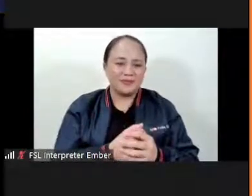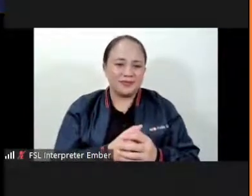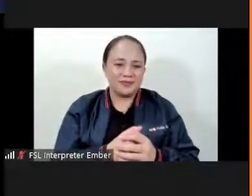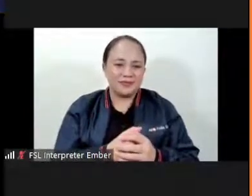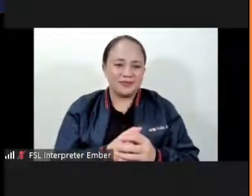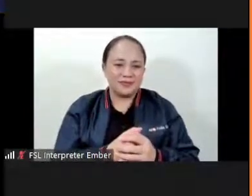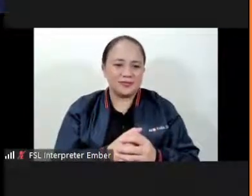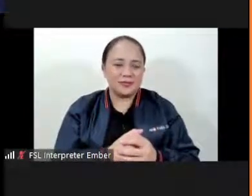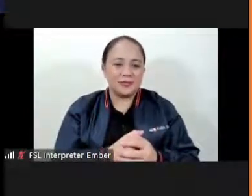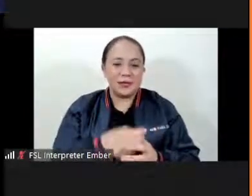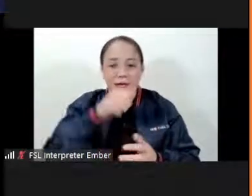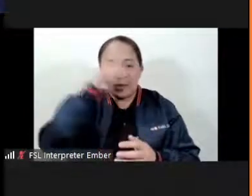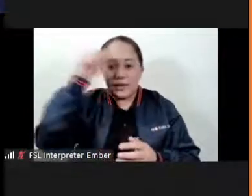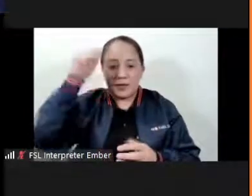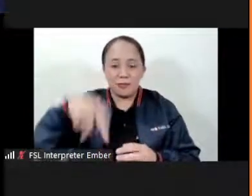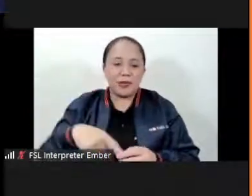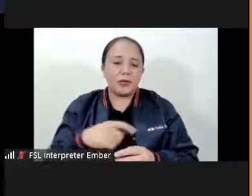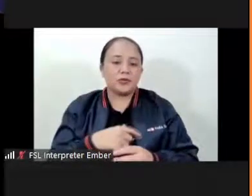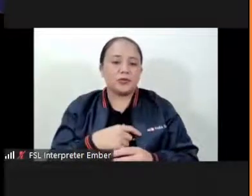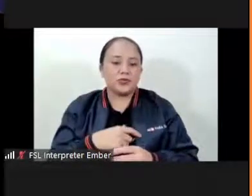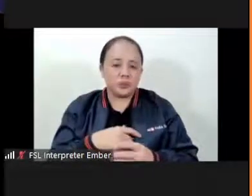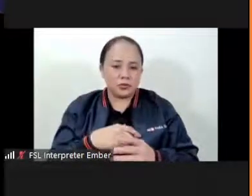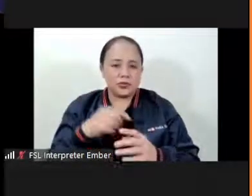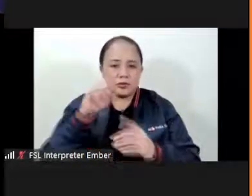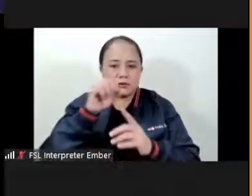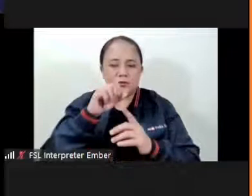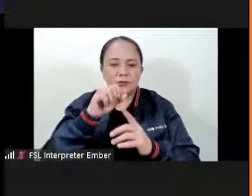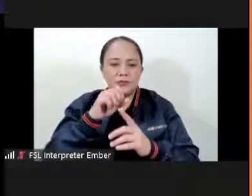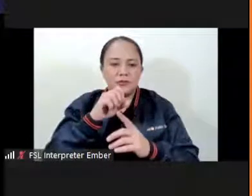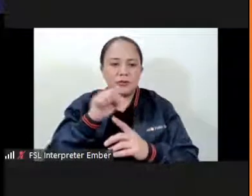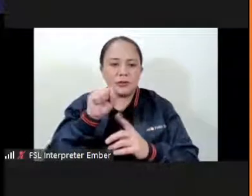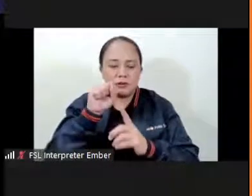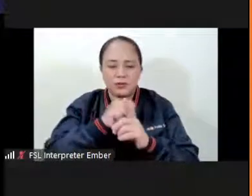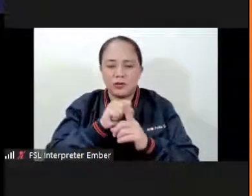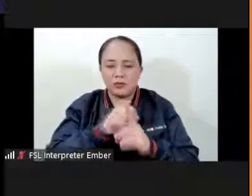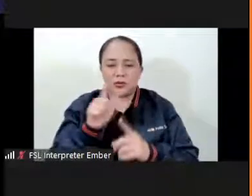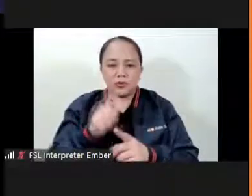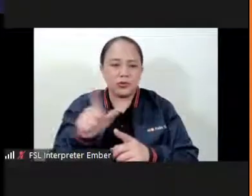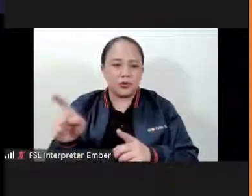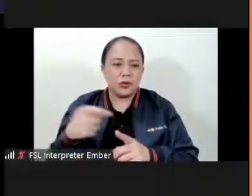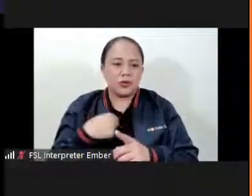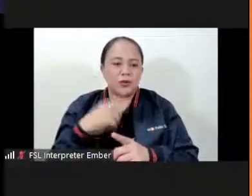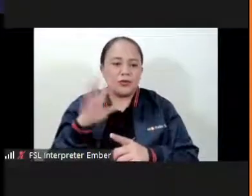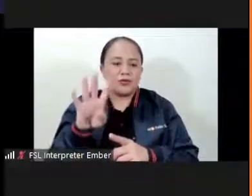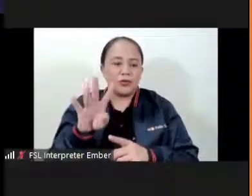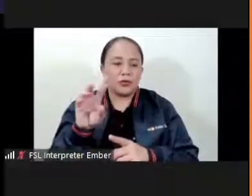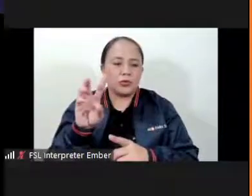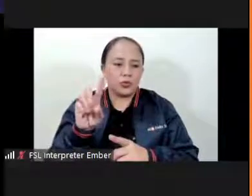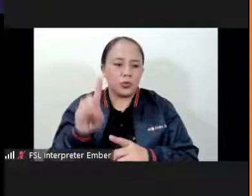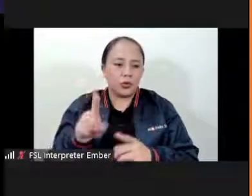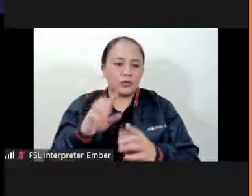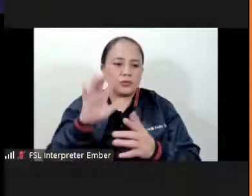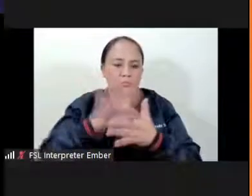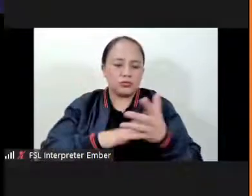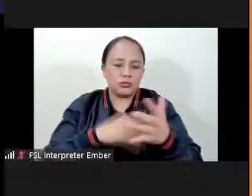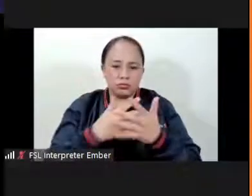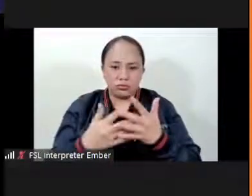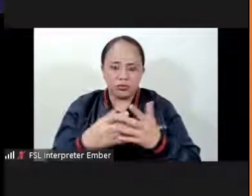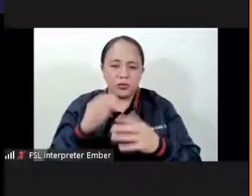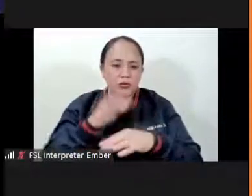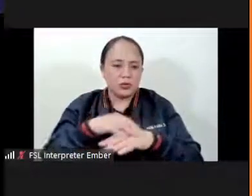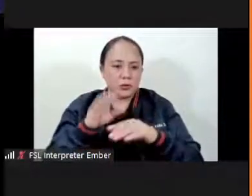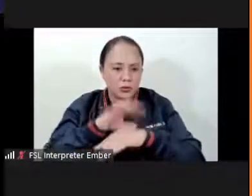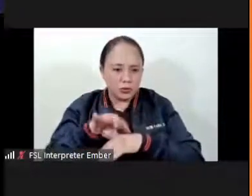From April to September 2021, the Tele-CPU centers had 41 scheduled teleconsults,